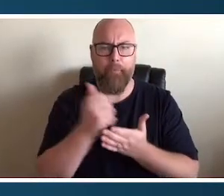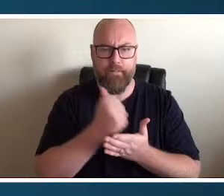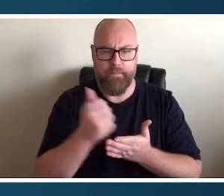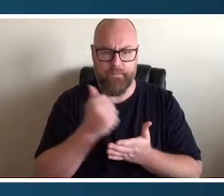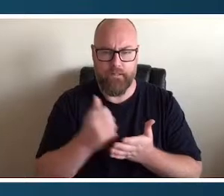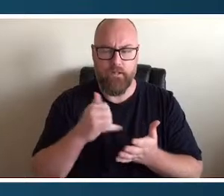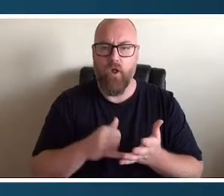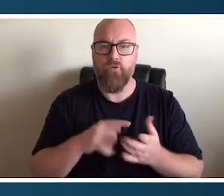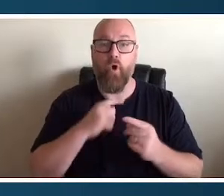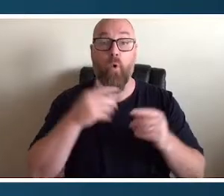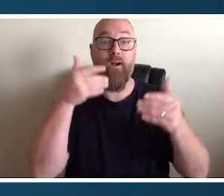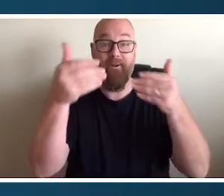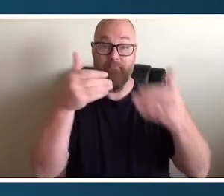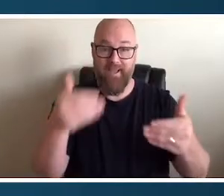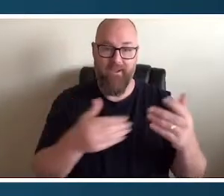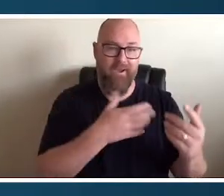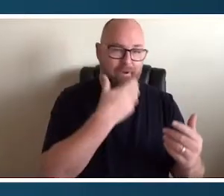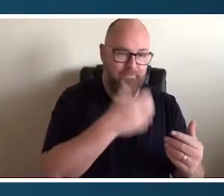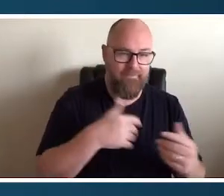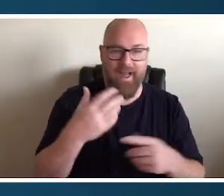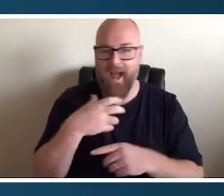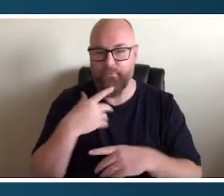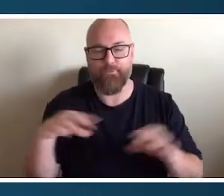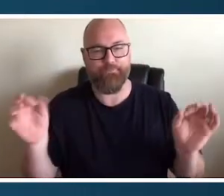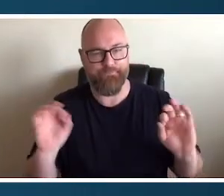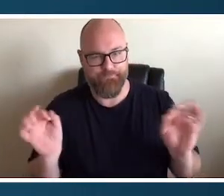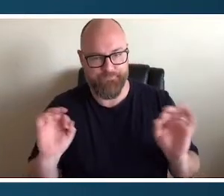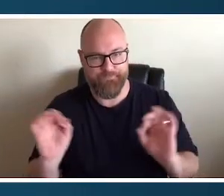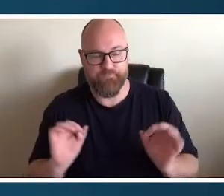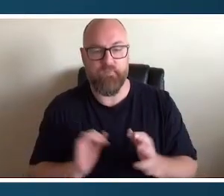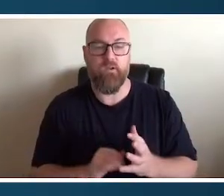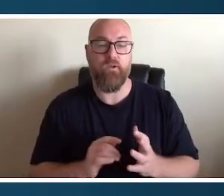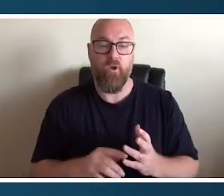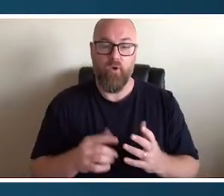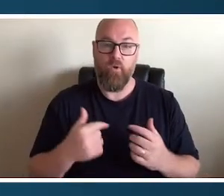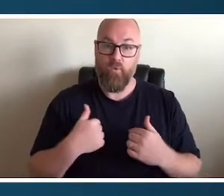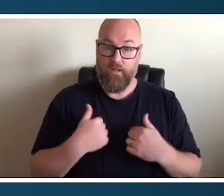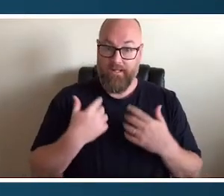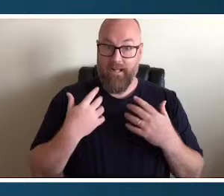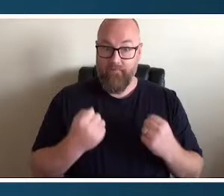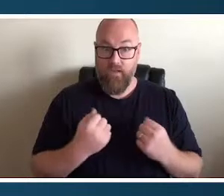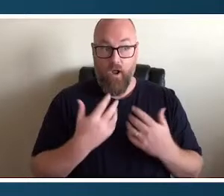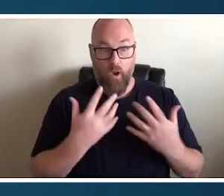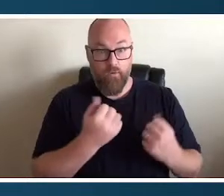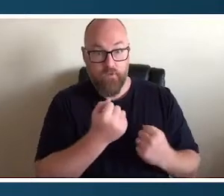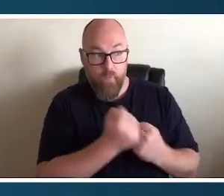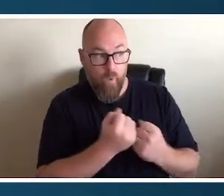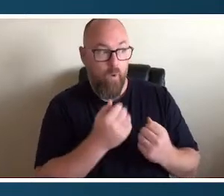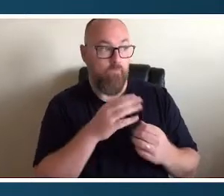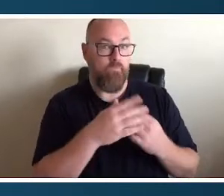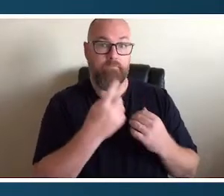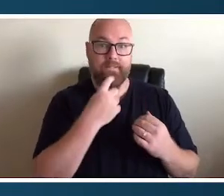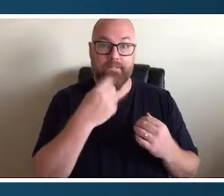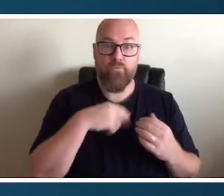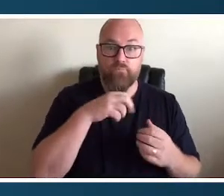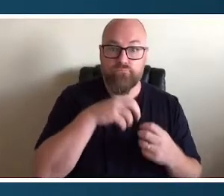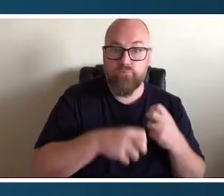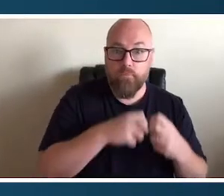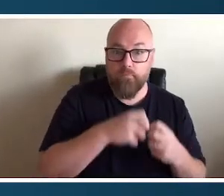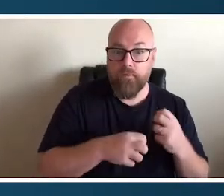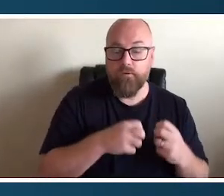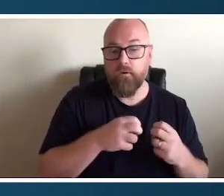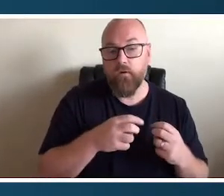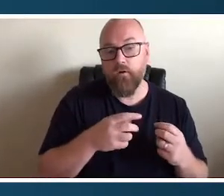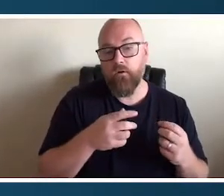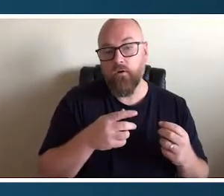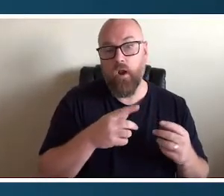apples. We got a lot of quotes about serious problems. Say, for example, quote